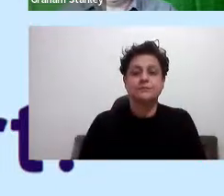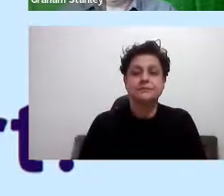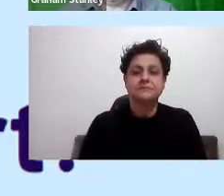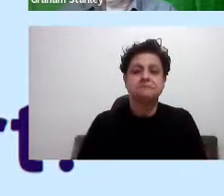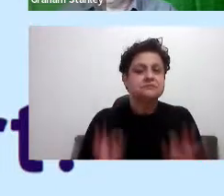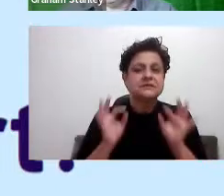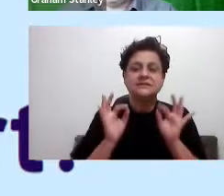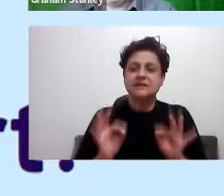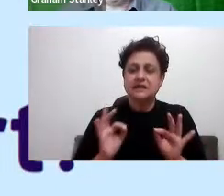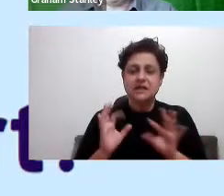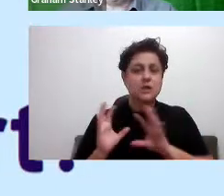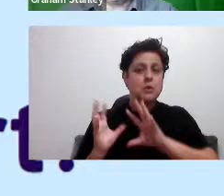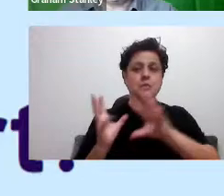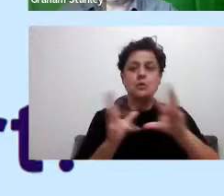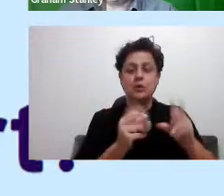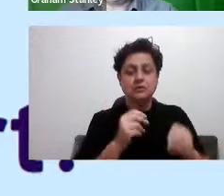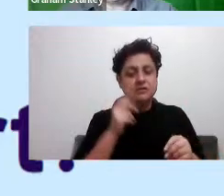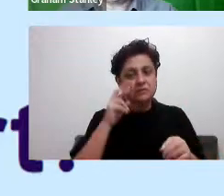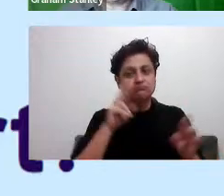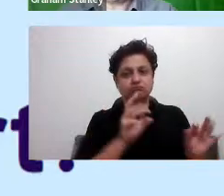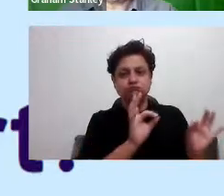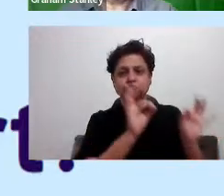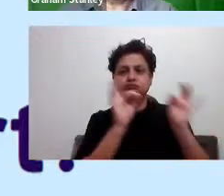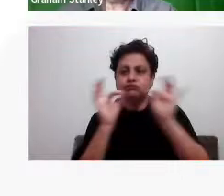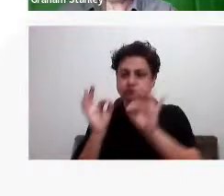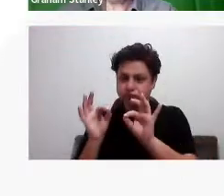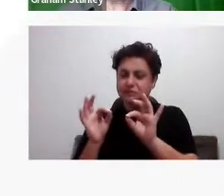benefit from your ideas.